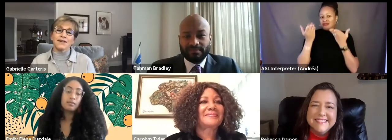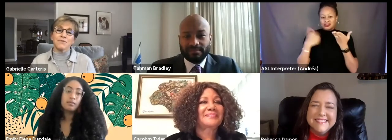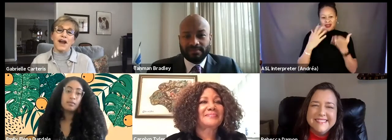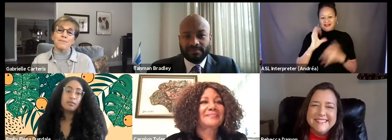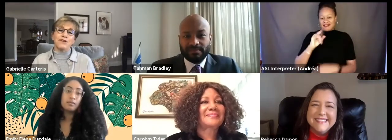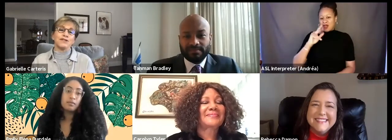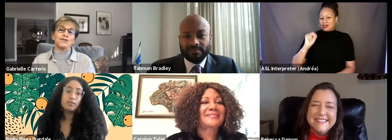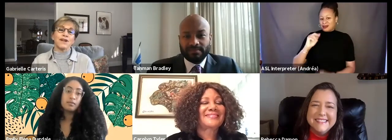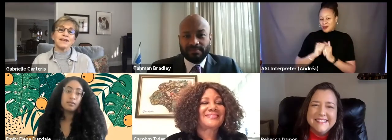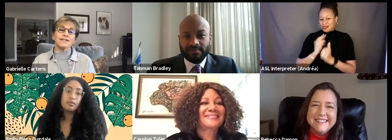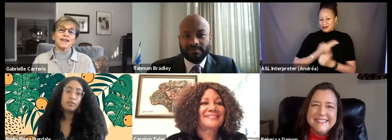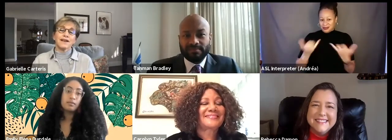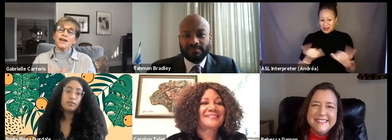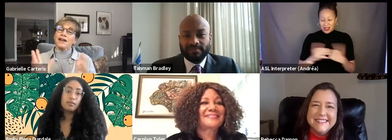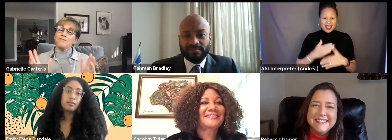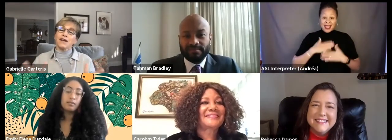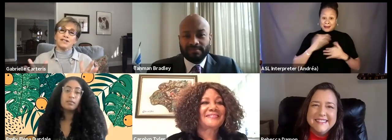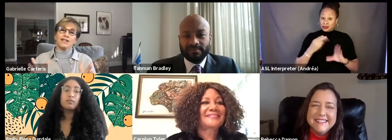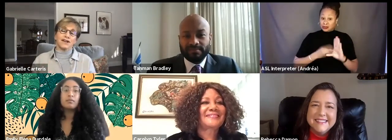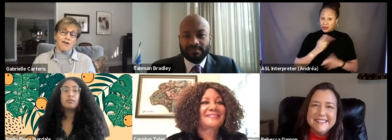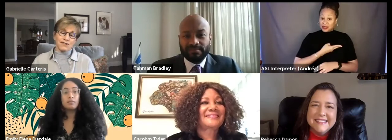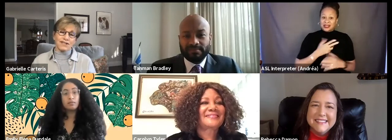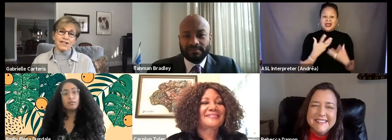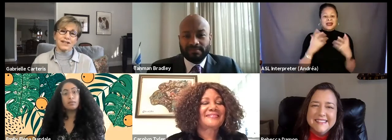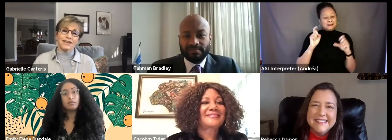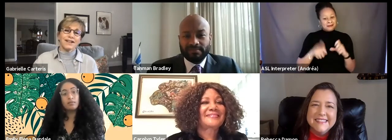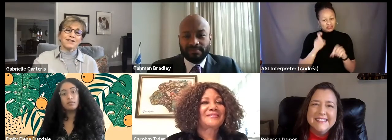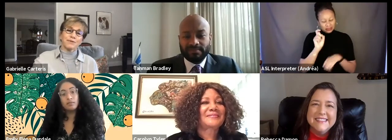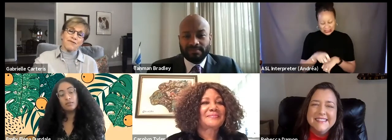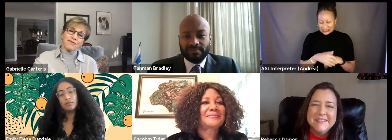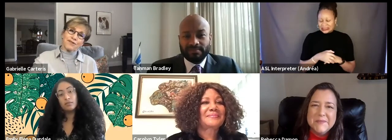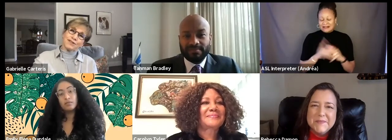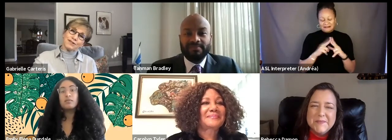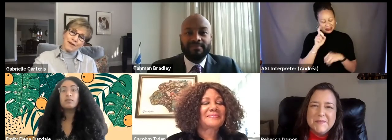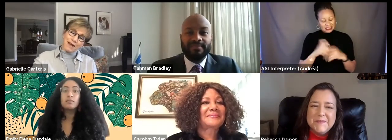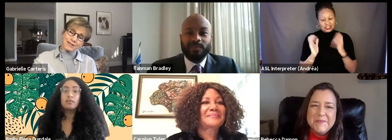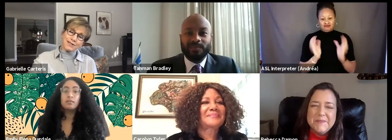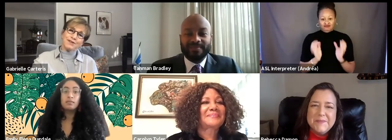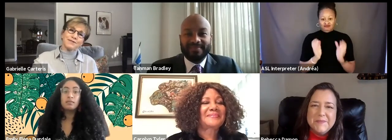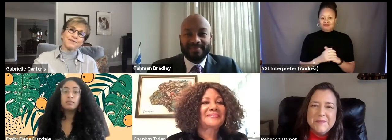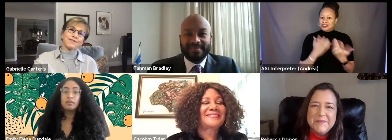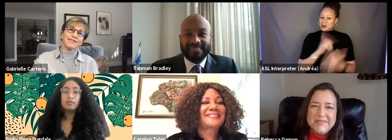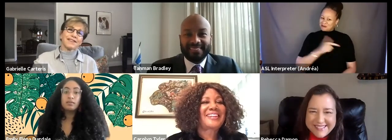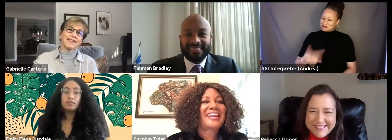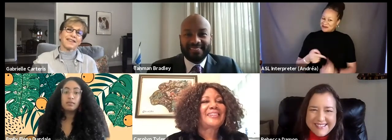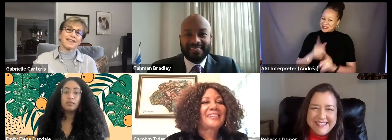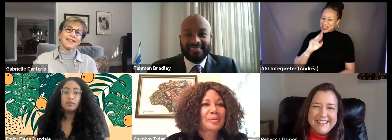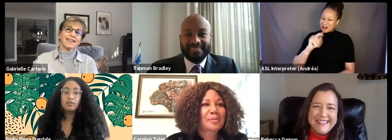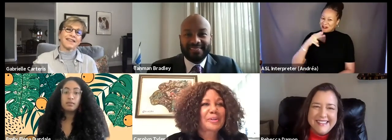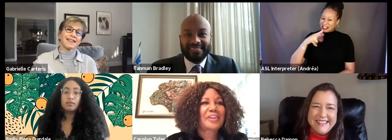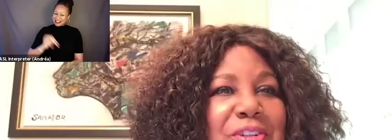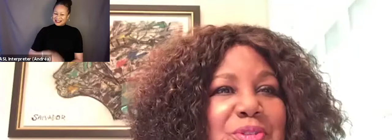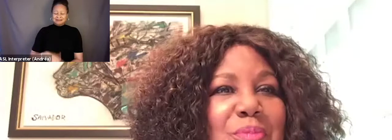being here. We're happy you can join us in a much needed conversation. So without further ado, I pass it to you.